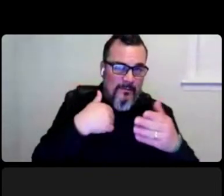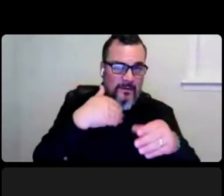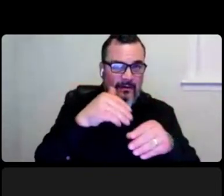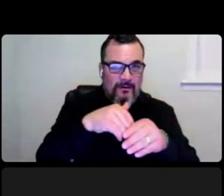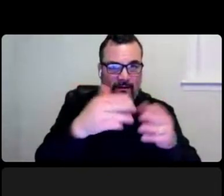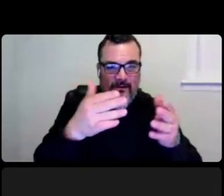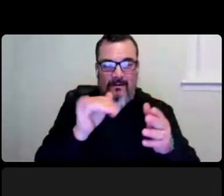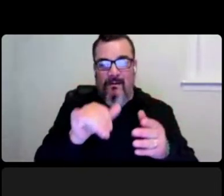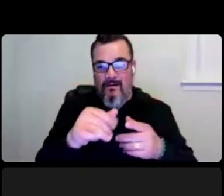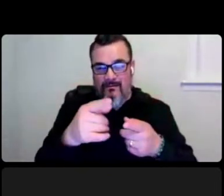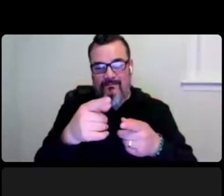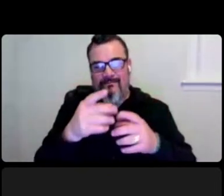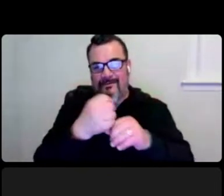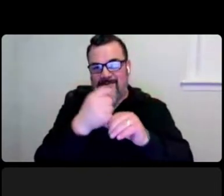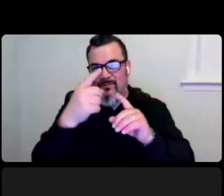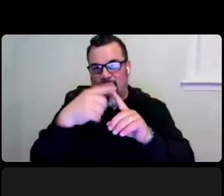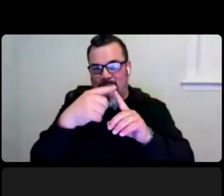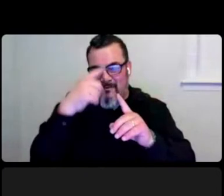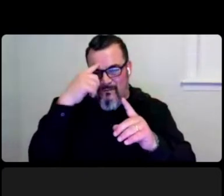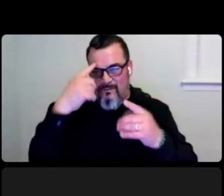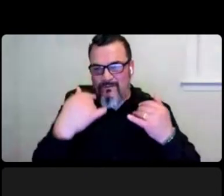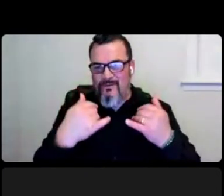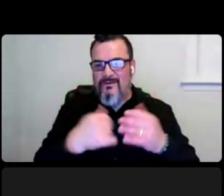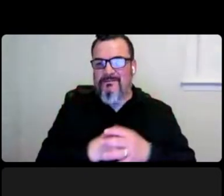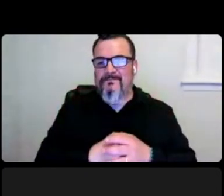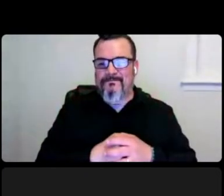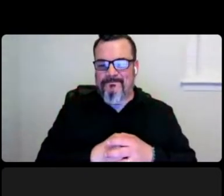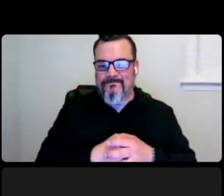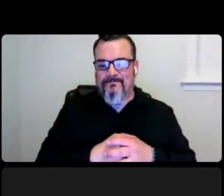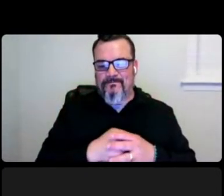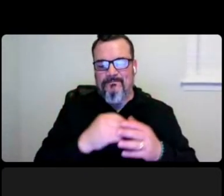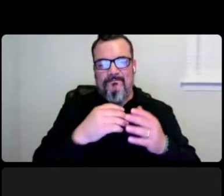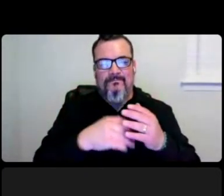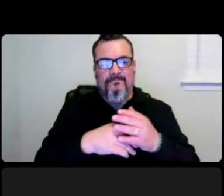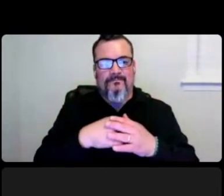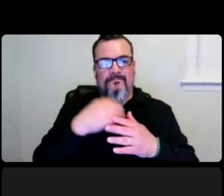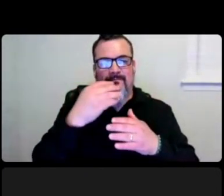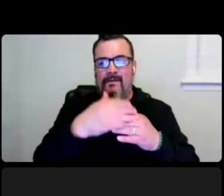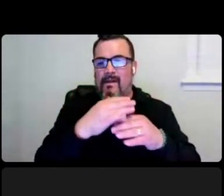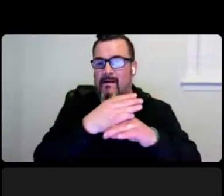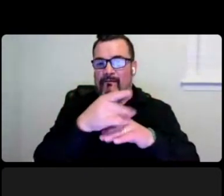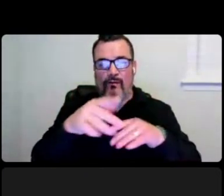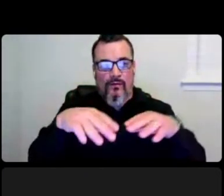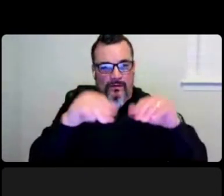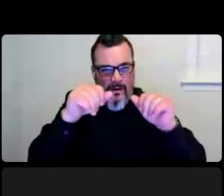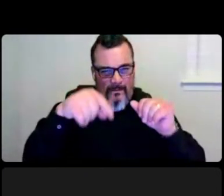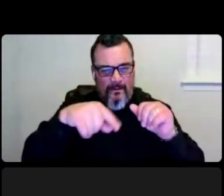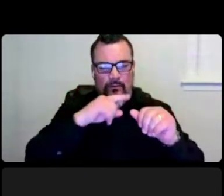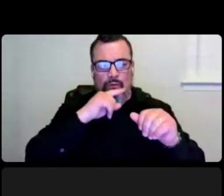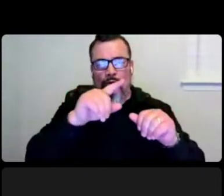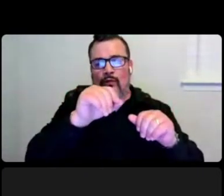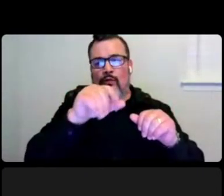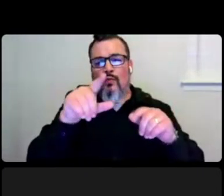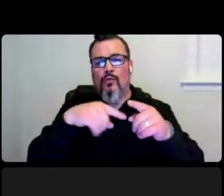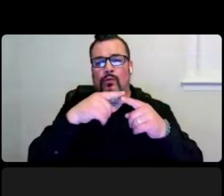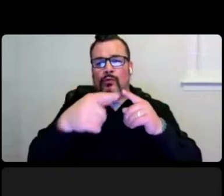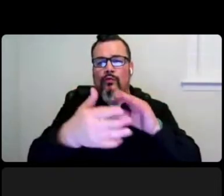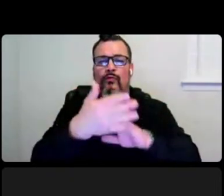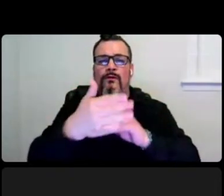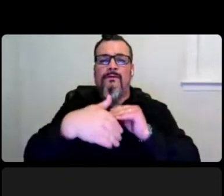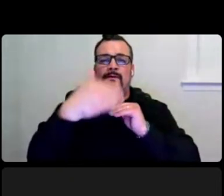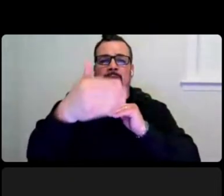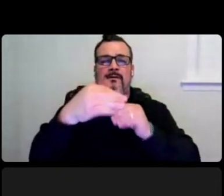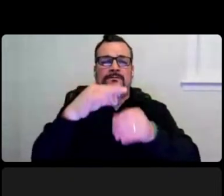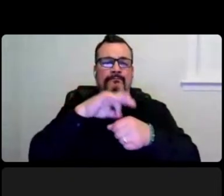That alone she gets points for today. The next, after you adopt this, the real tool, when you guys run the next